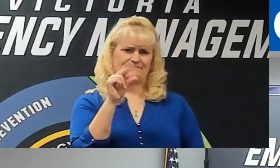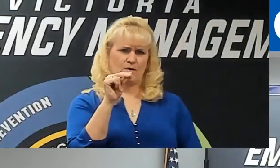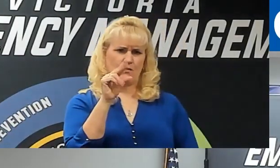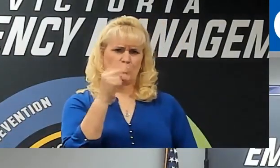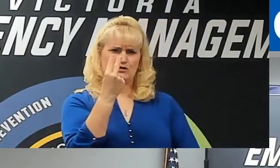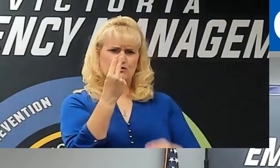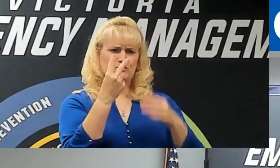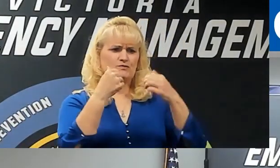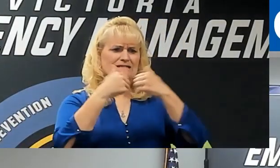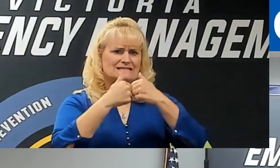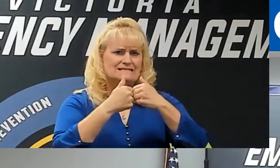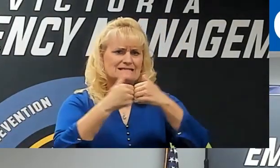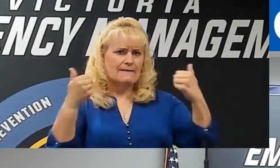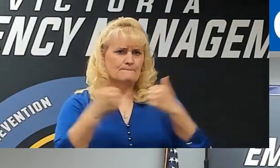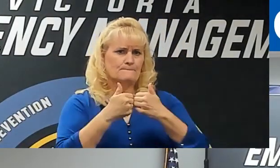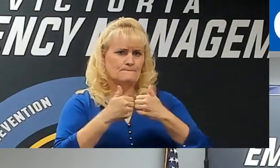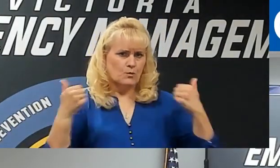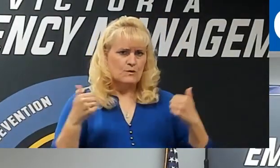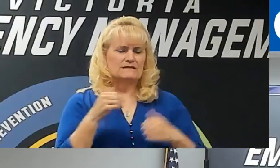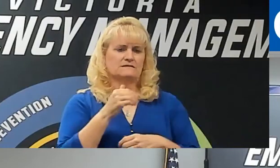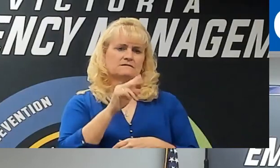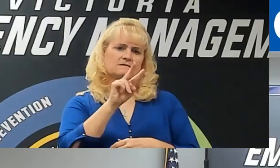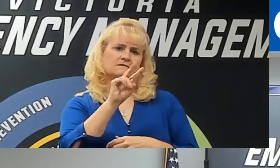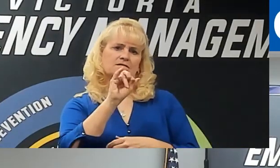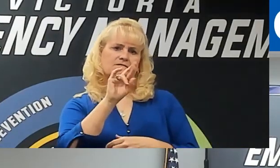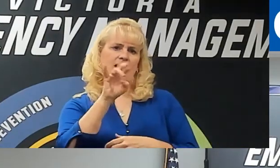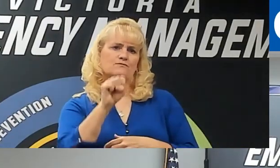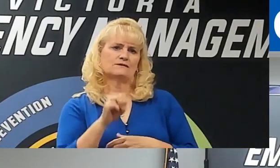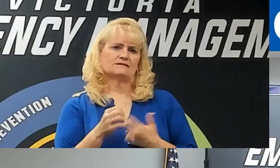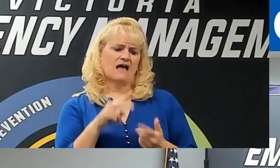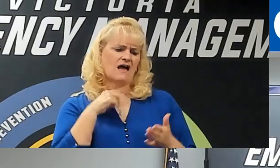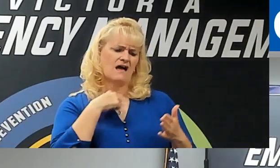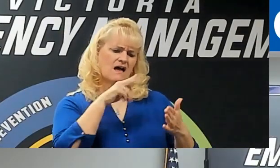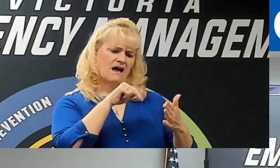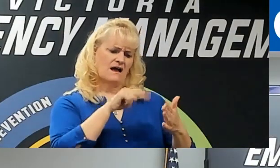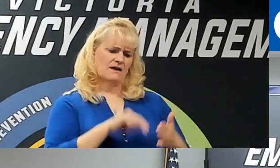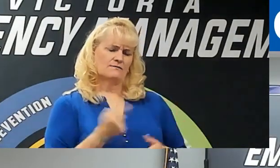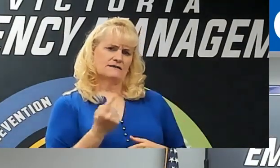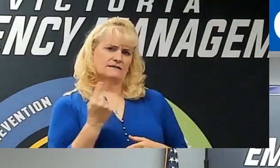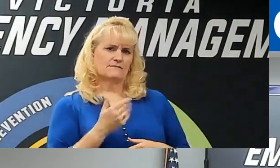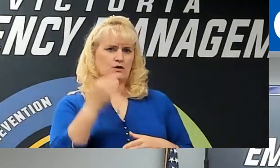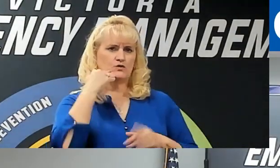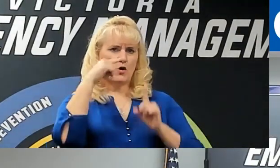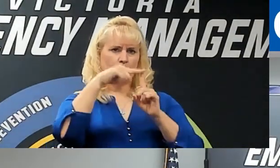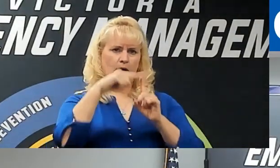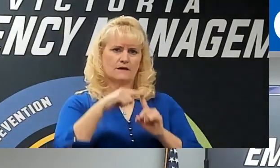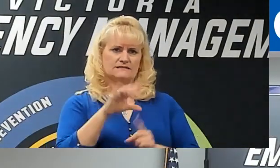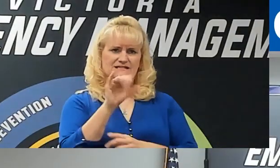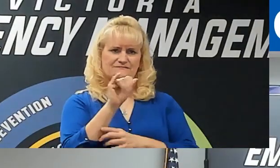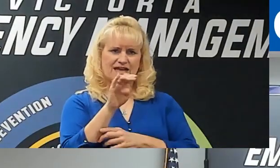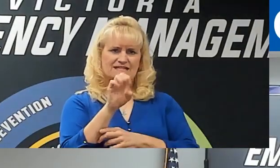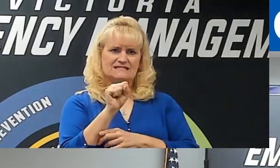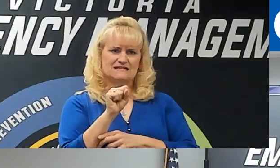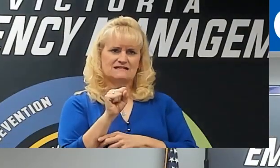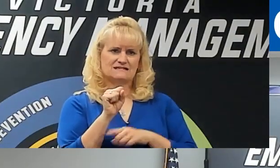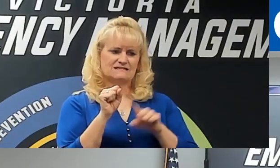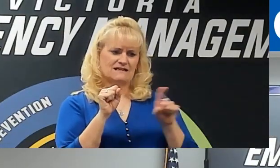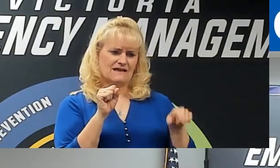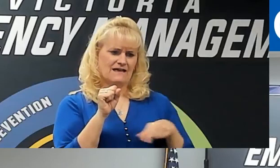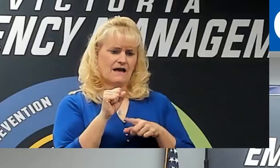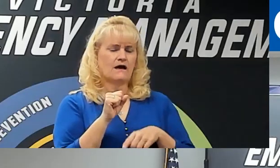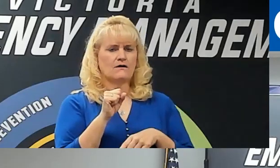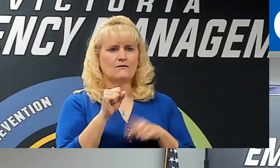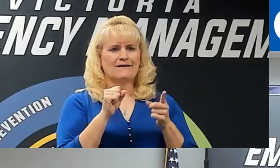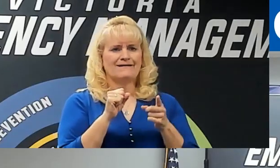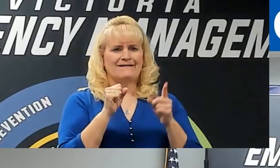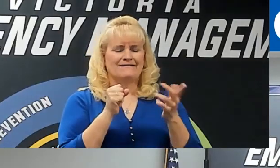viruses. I even read a thing the other day that said, that these positive cases are because they are preloading the swabs with